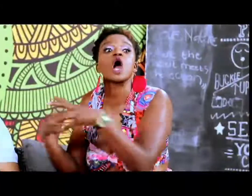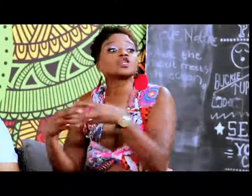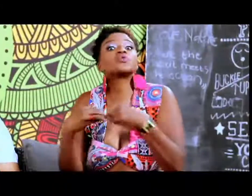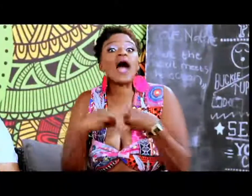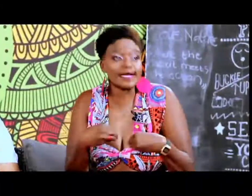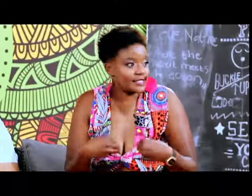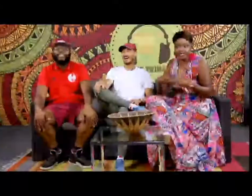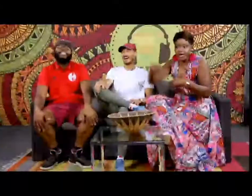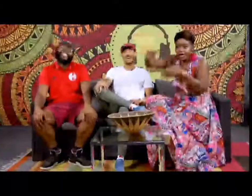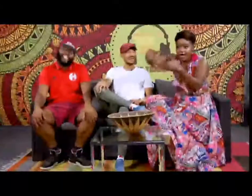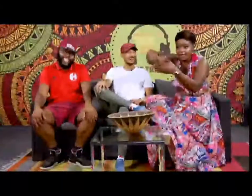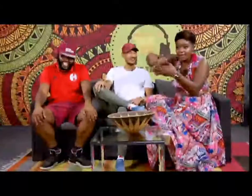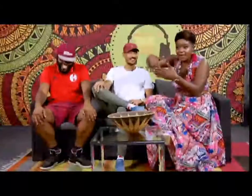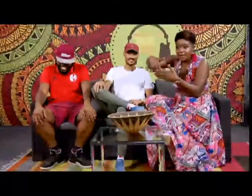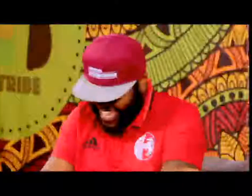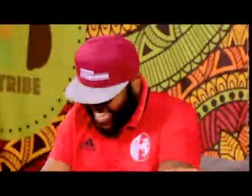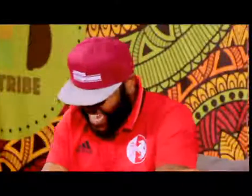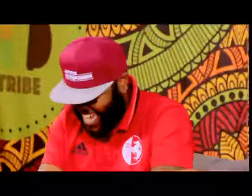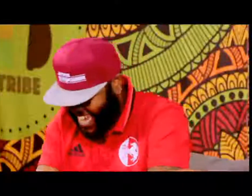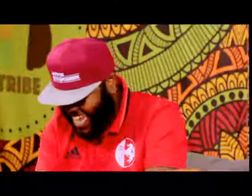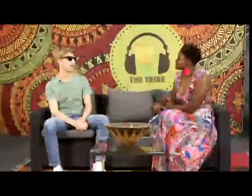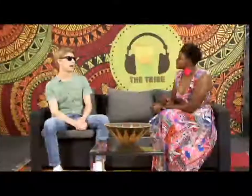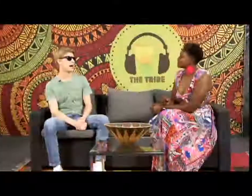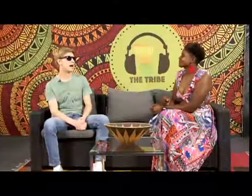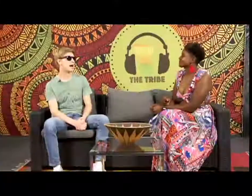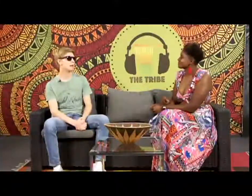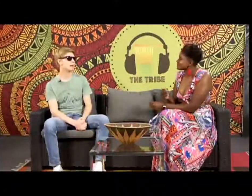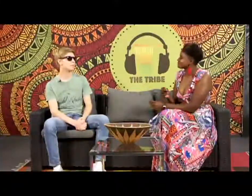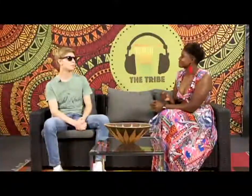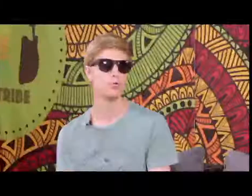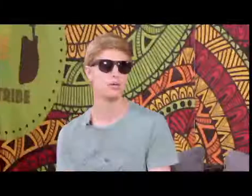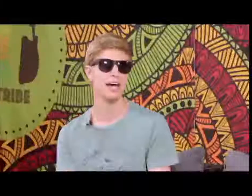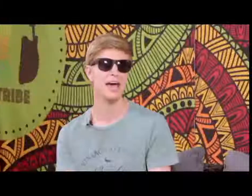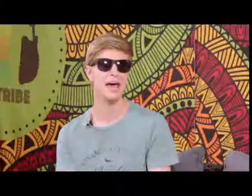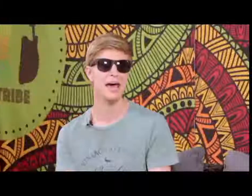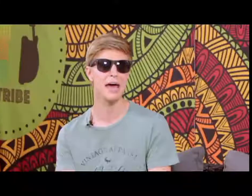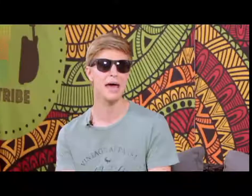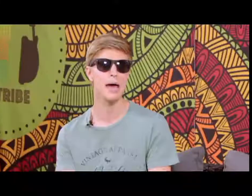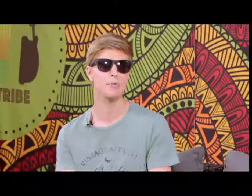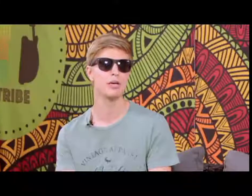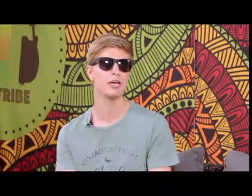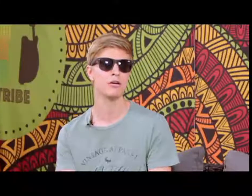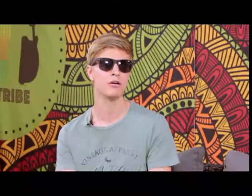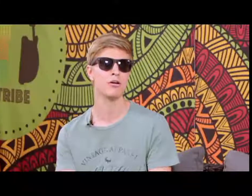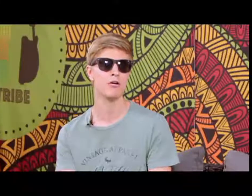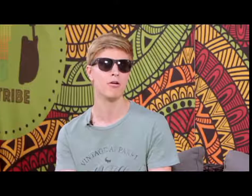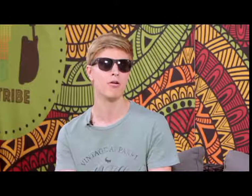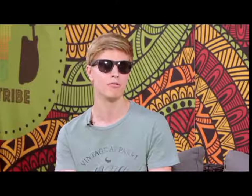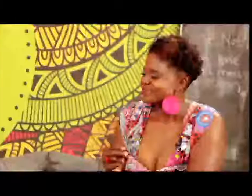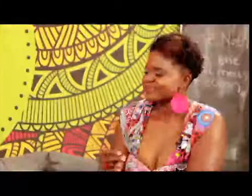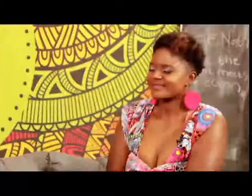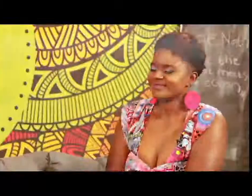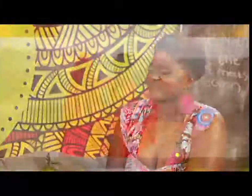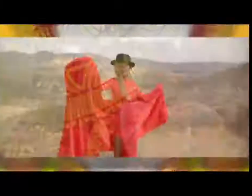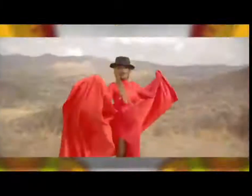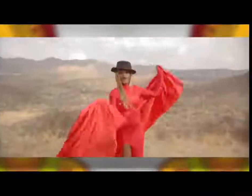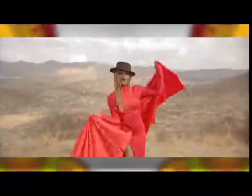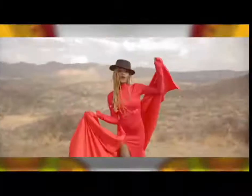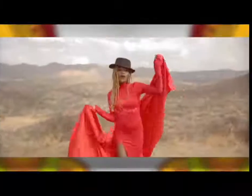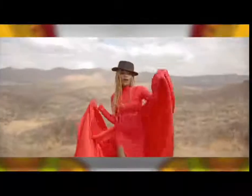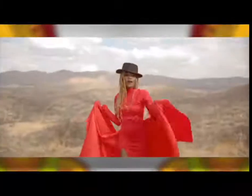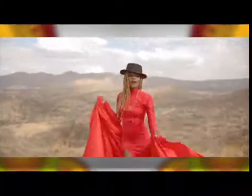they belong to us. Namibia, Baba, Namibia. I'll help you carry on.